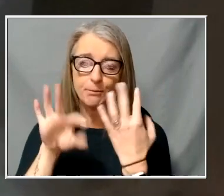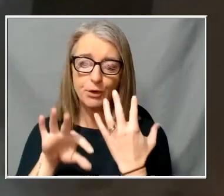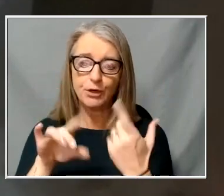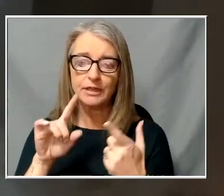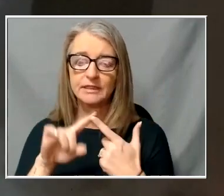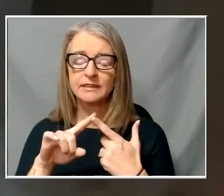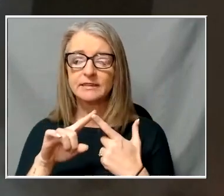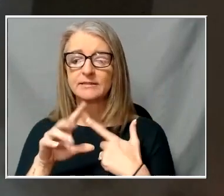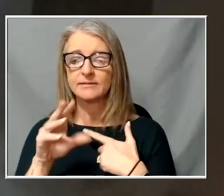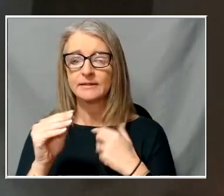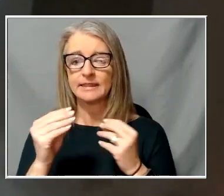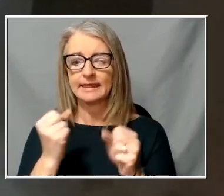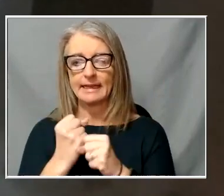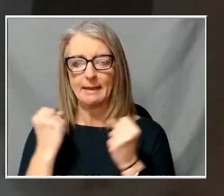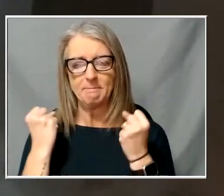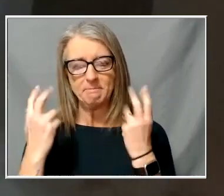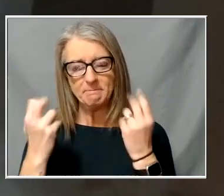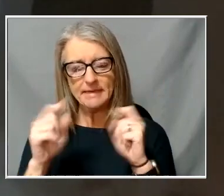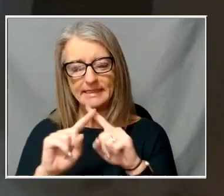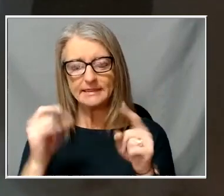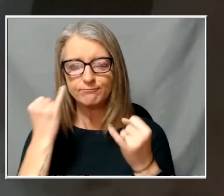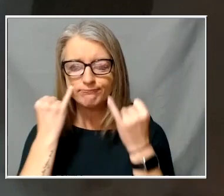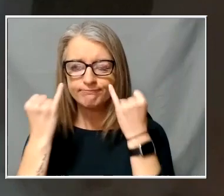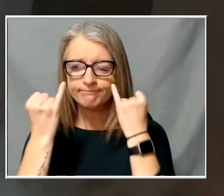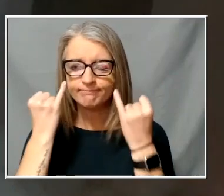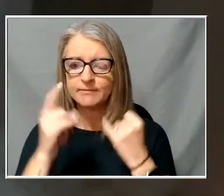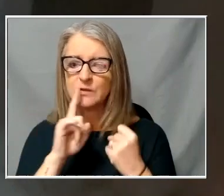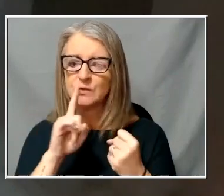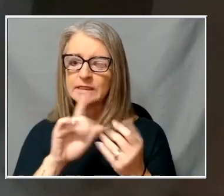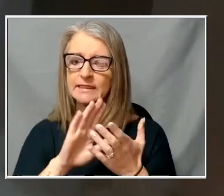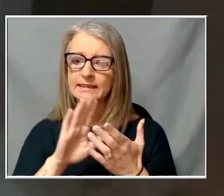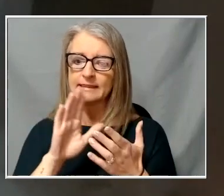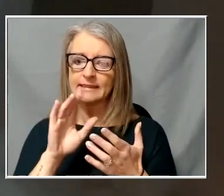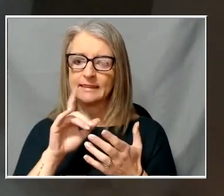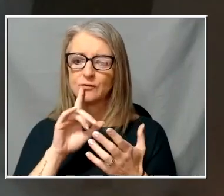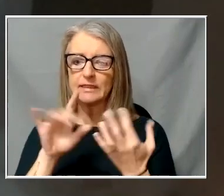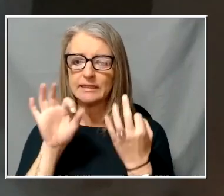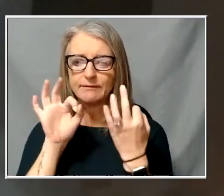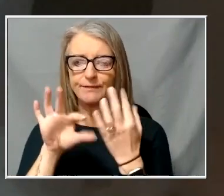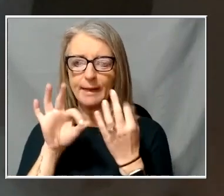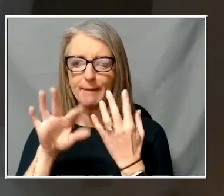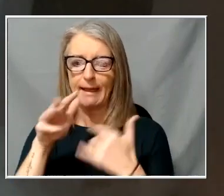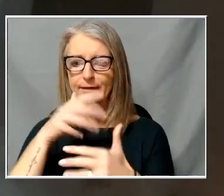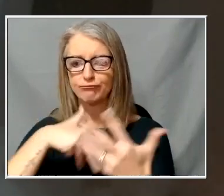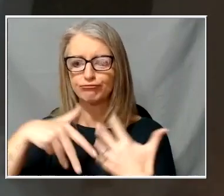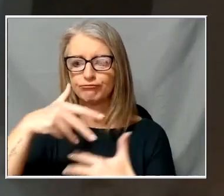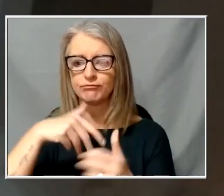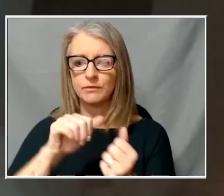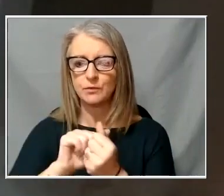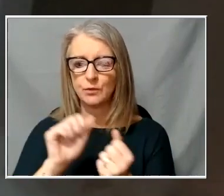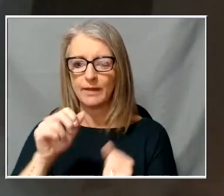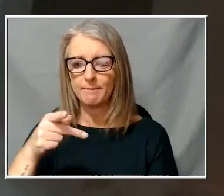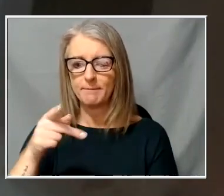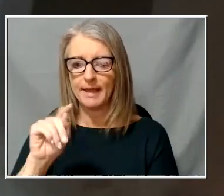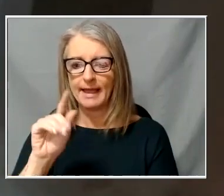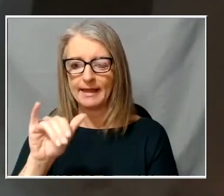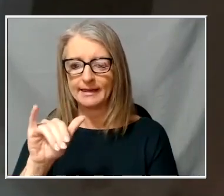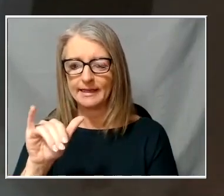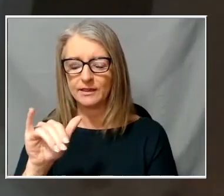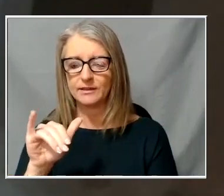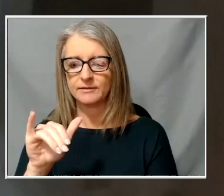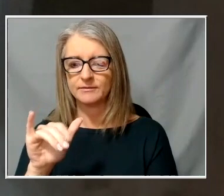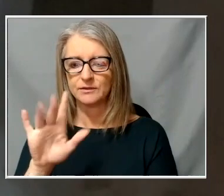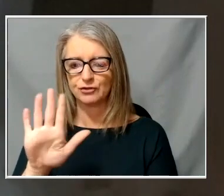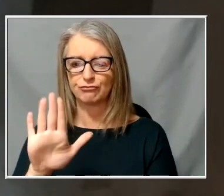and get many, many different ideas. It's really an idea exchange with Miss Pattie as our